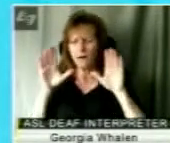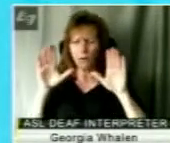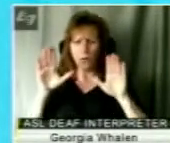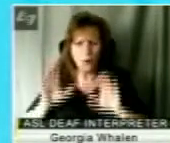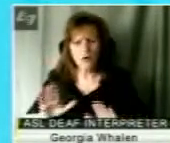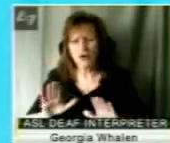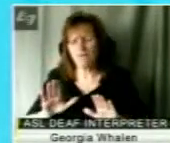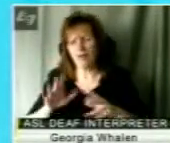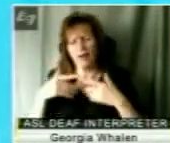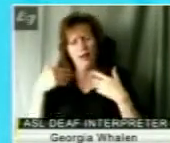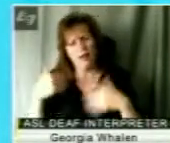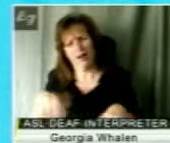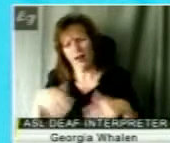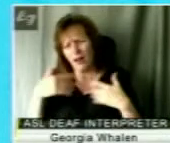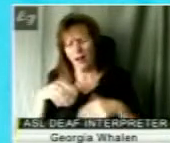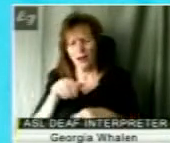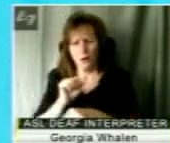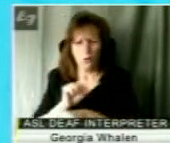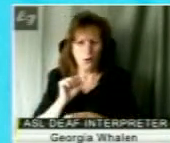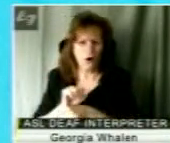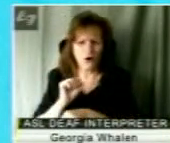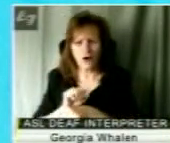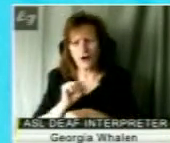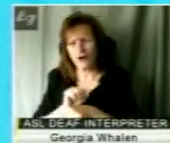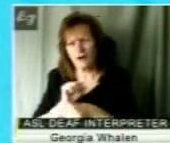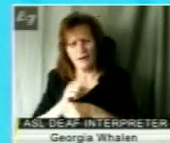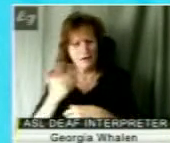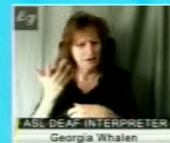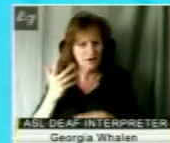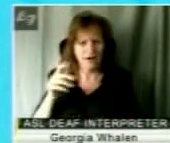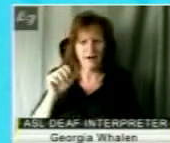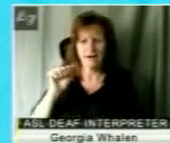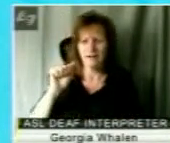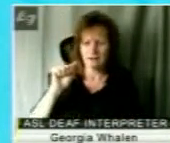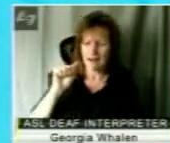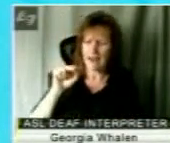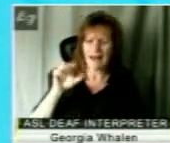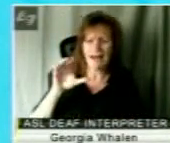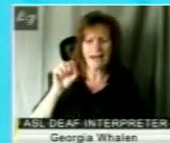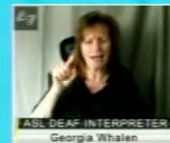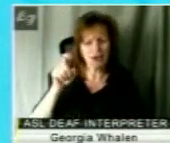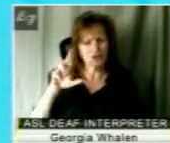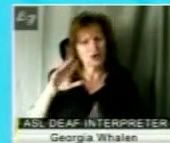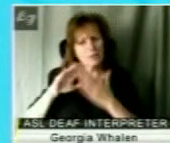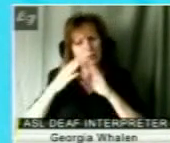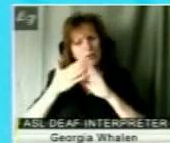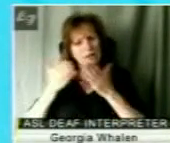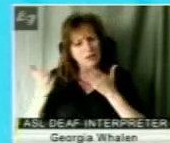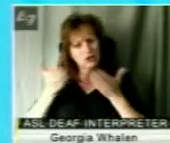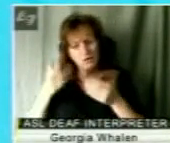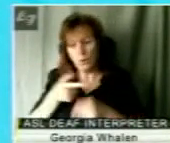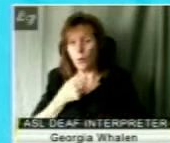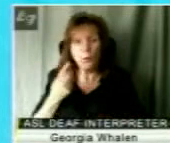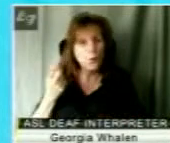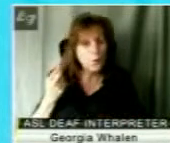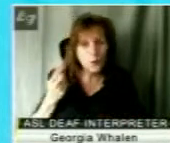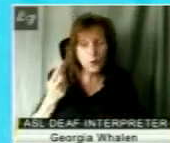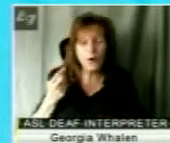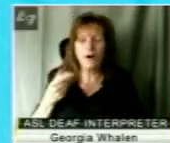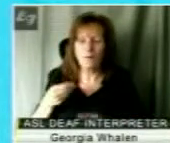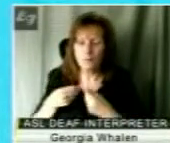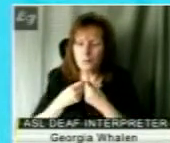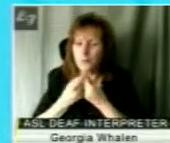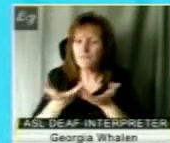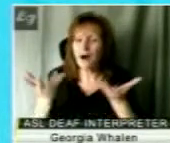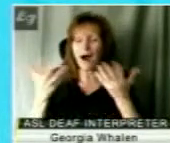pandemic. Right now it's the Ancaster Community Services. They are providing nutritious food for low-income